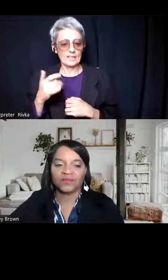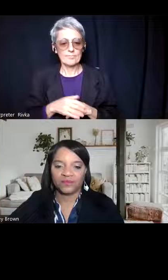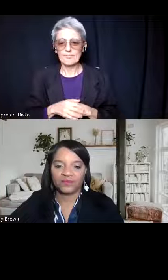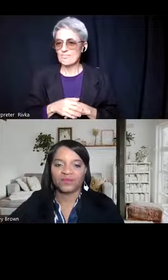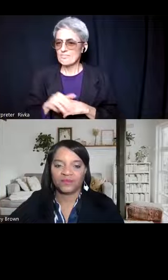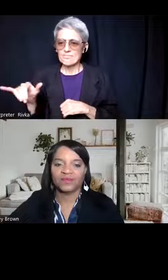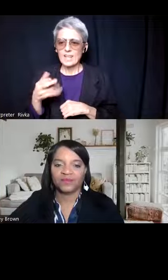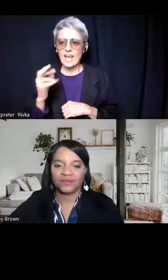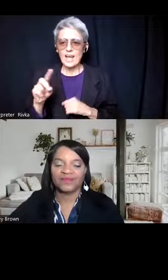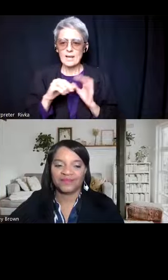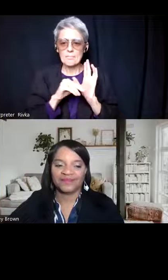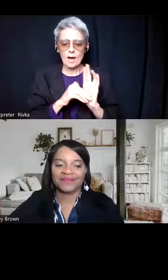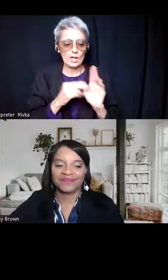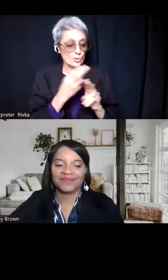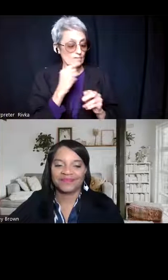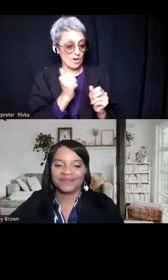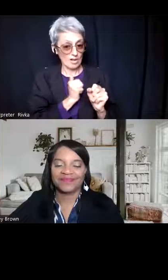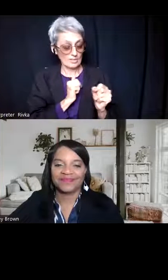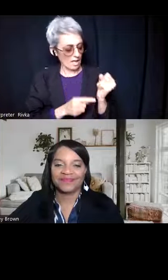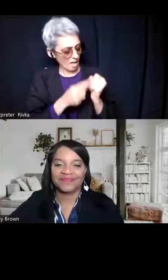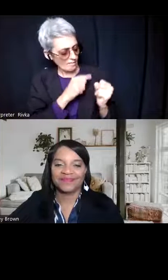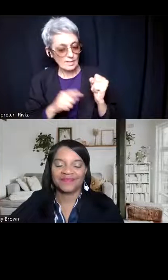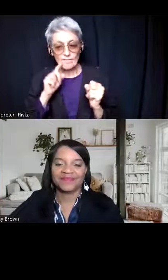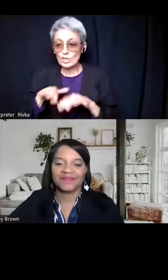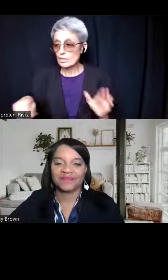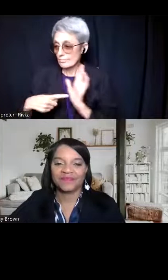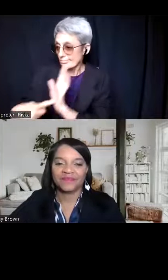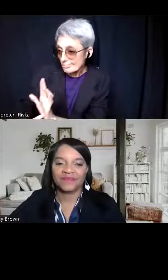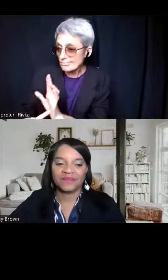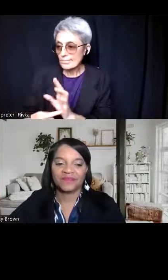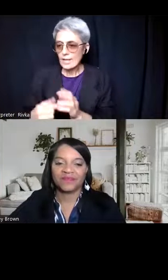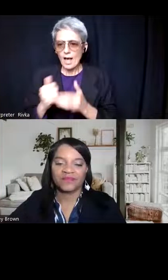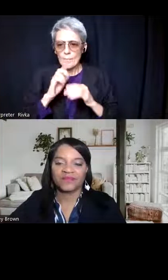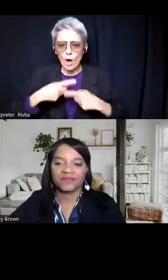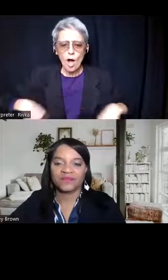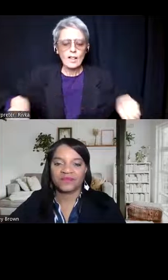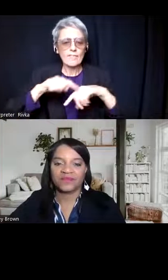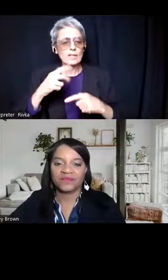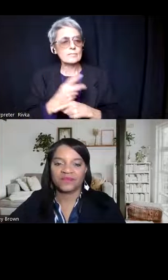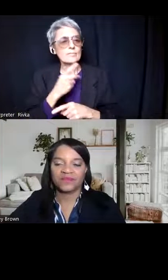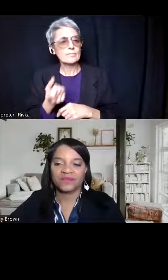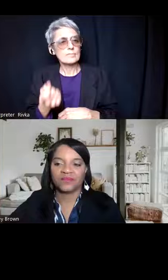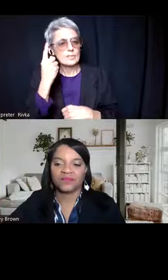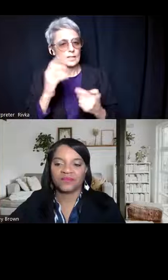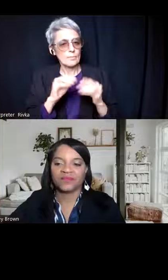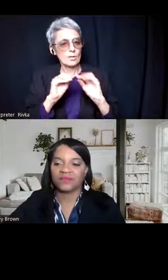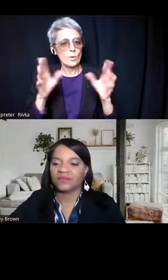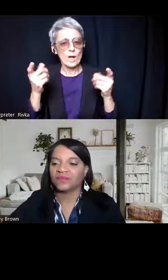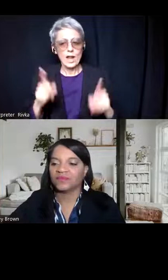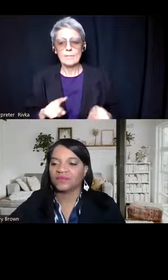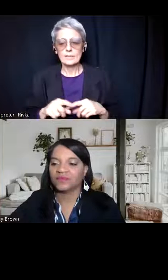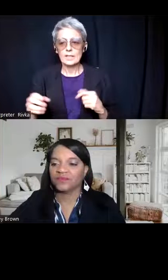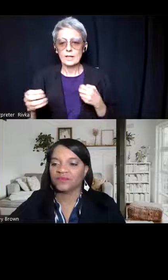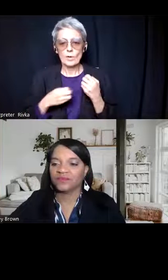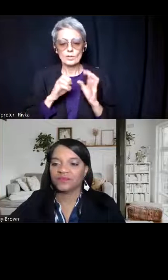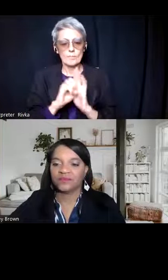our children to help us all make sense of what goes on in the emotional communication that we have in the